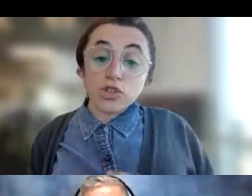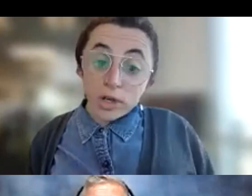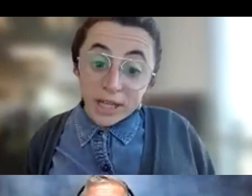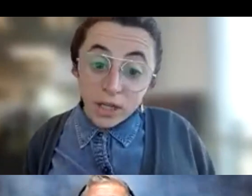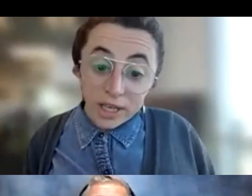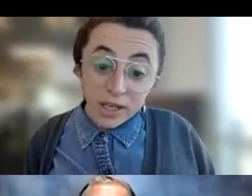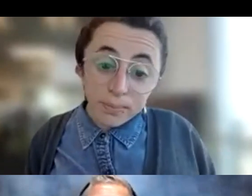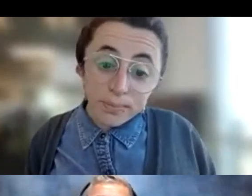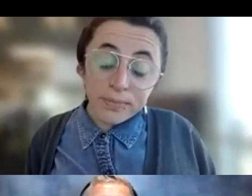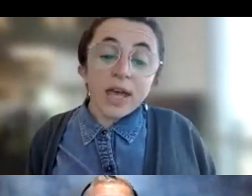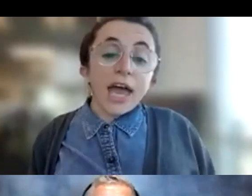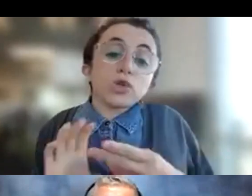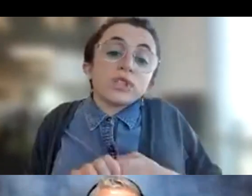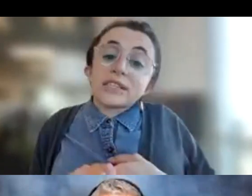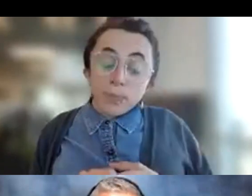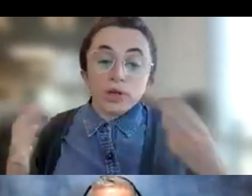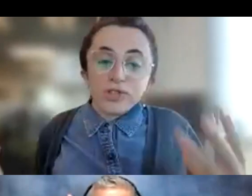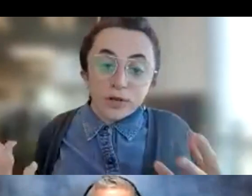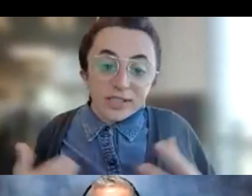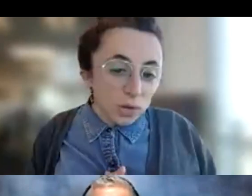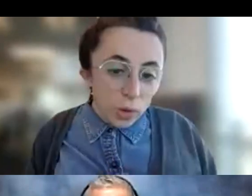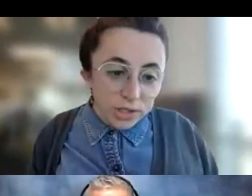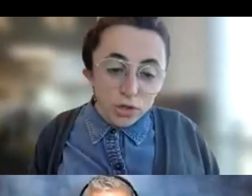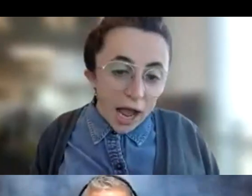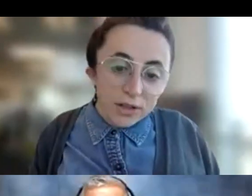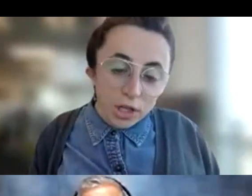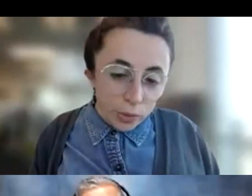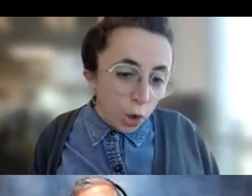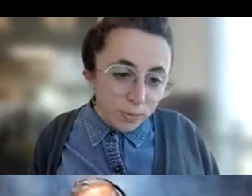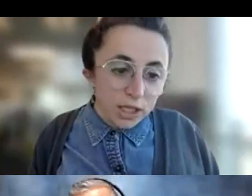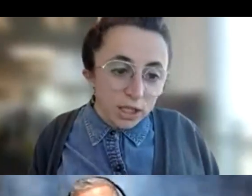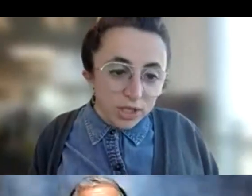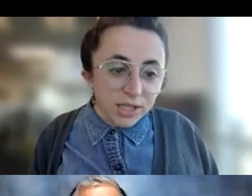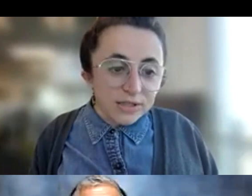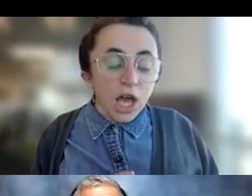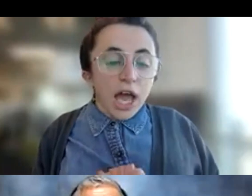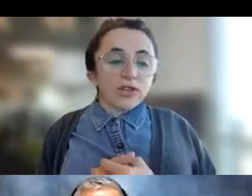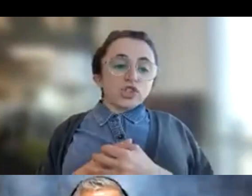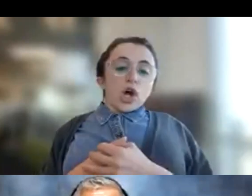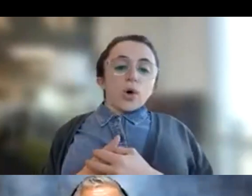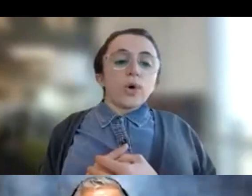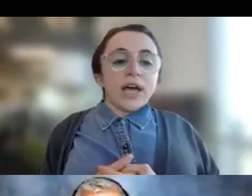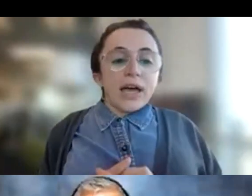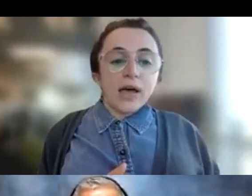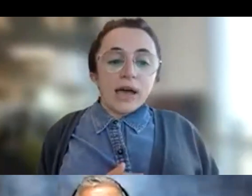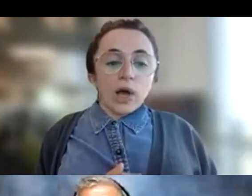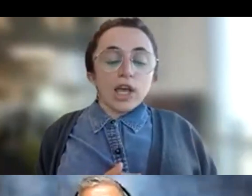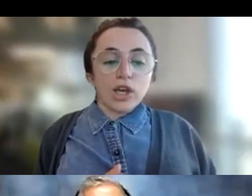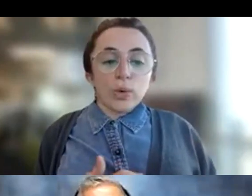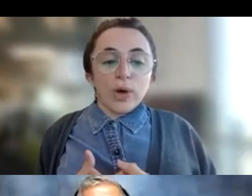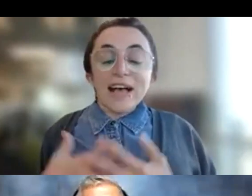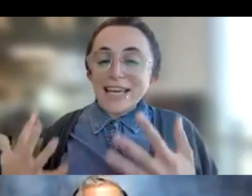are extremely low income and who need supportive services in order to thrive in their own homes and communities. And so,